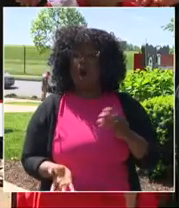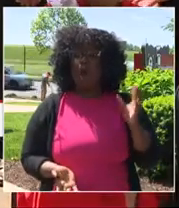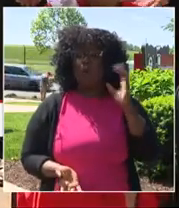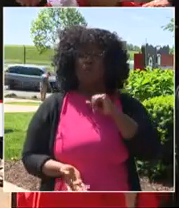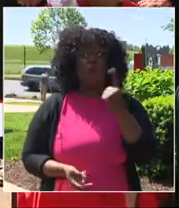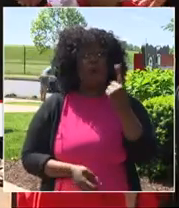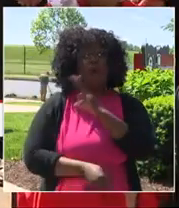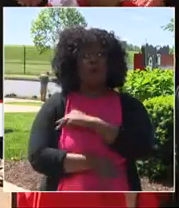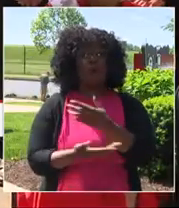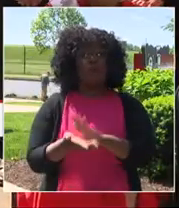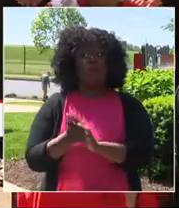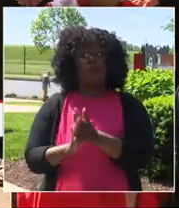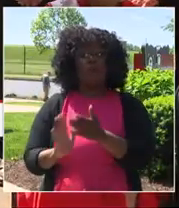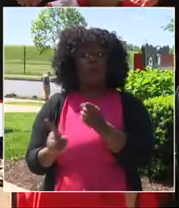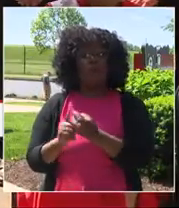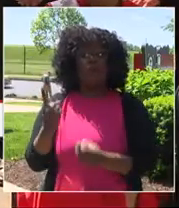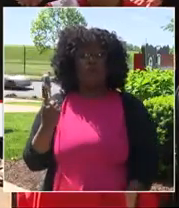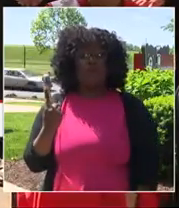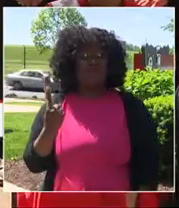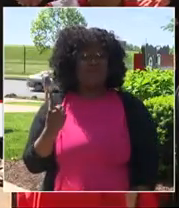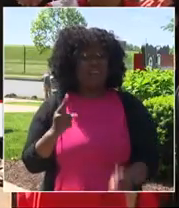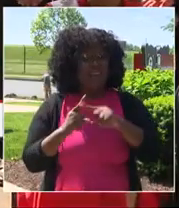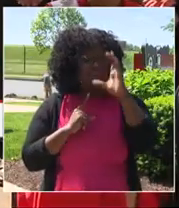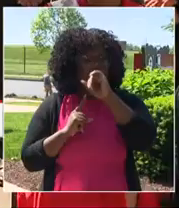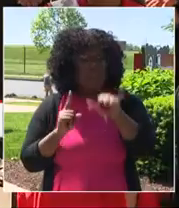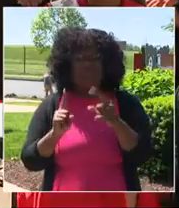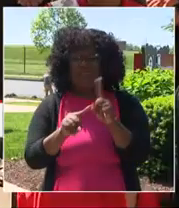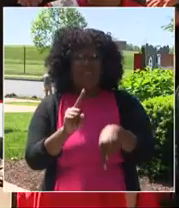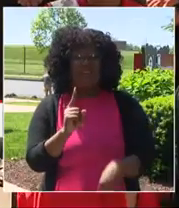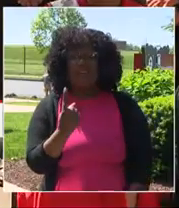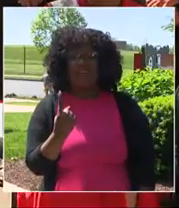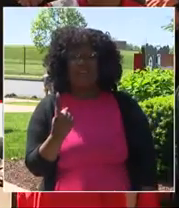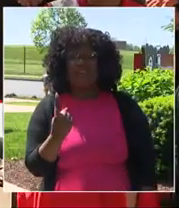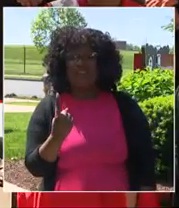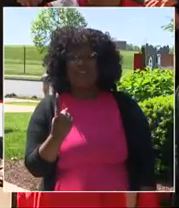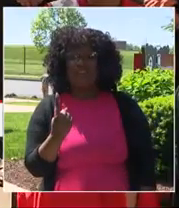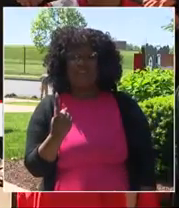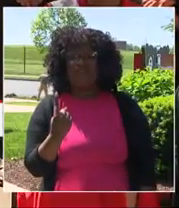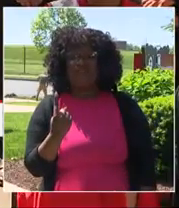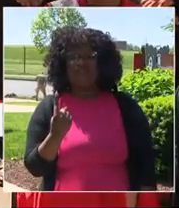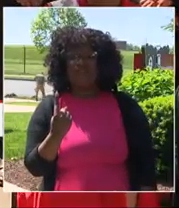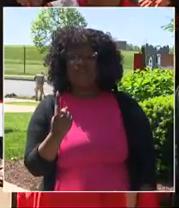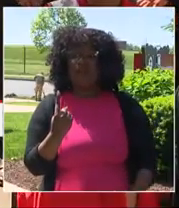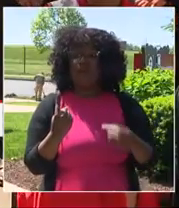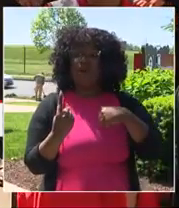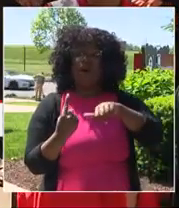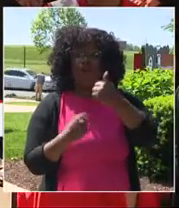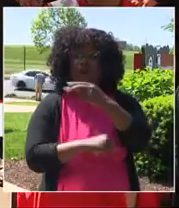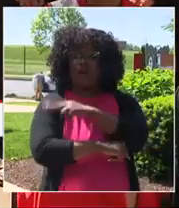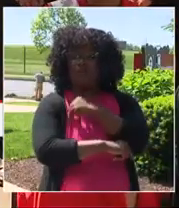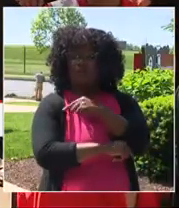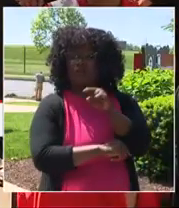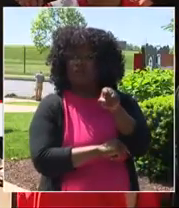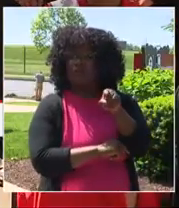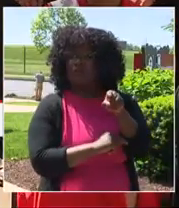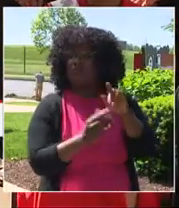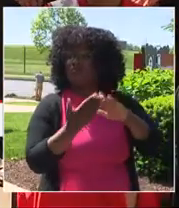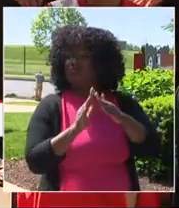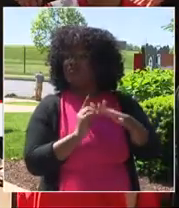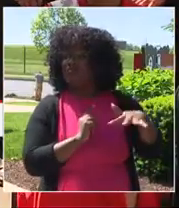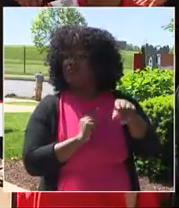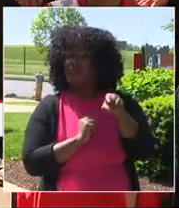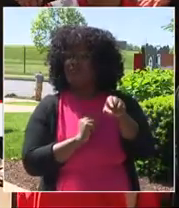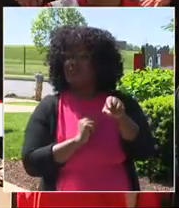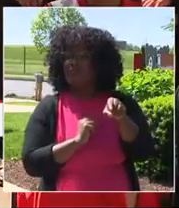disproportionately Medicaid and another one may be in another part of town that they would somehow or other be immune to it. So it's going to affect